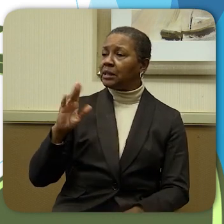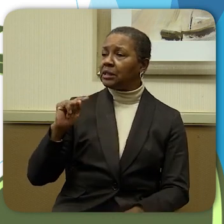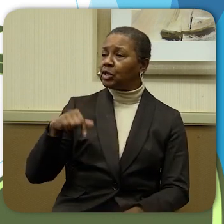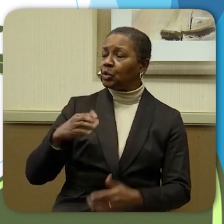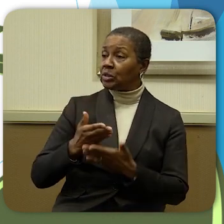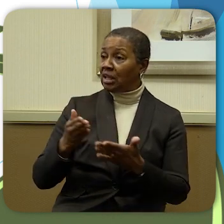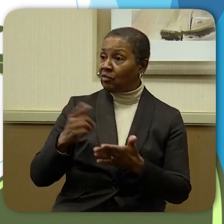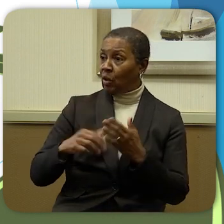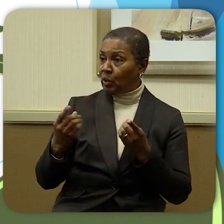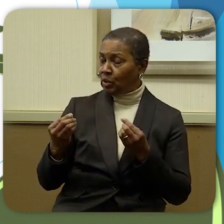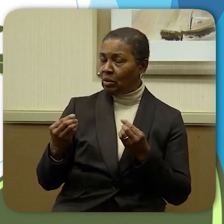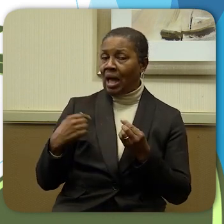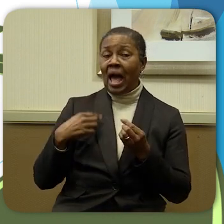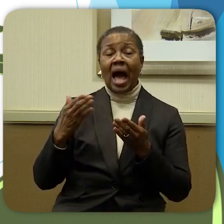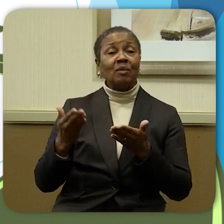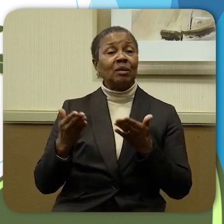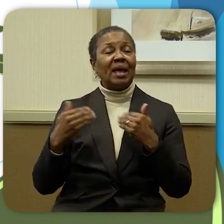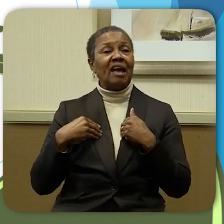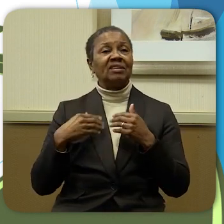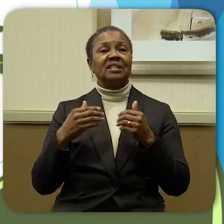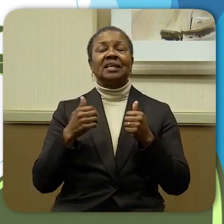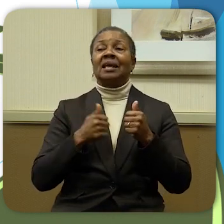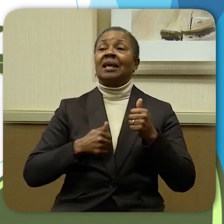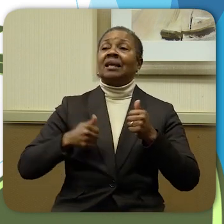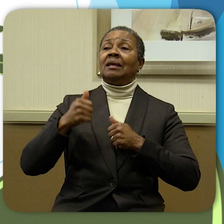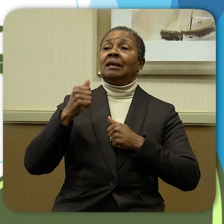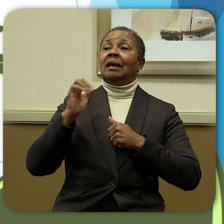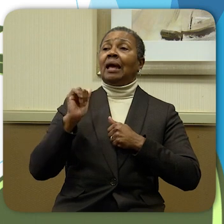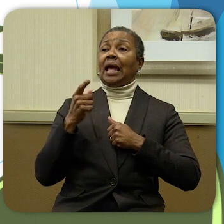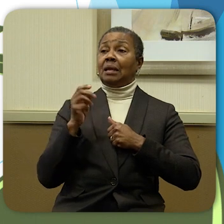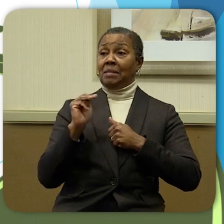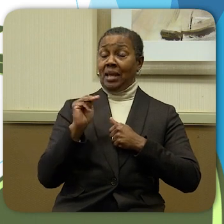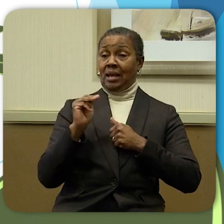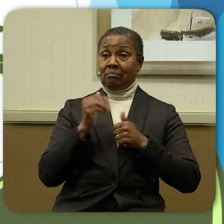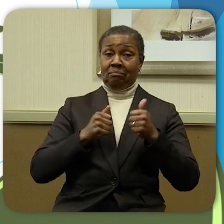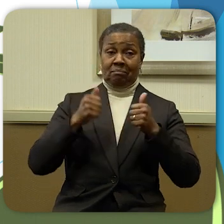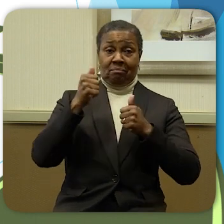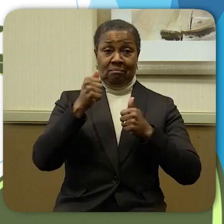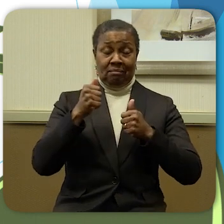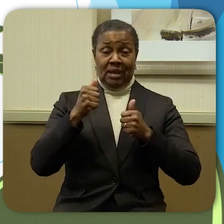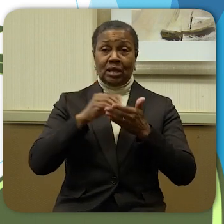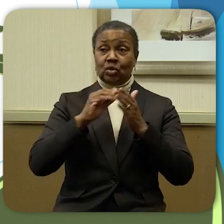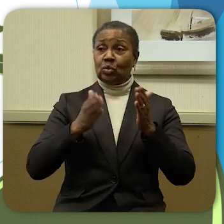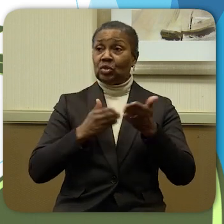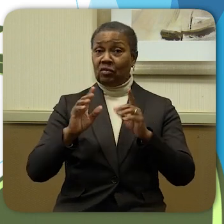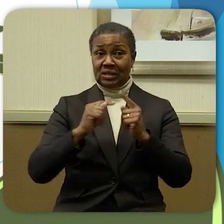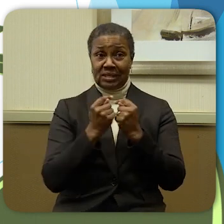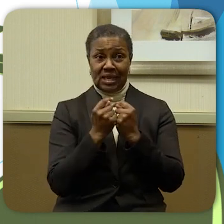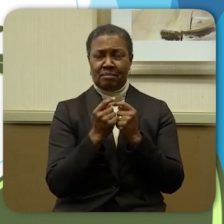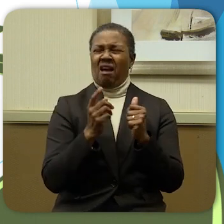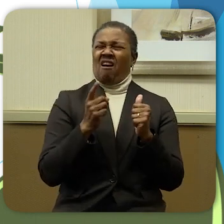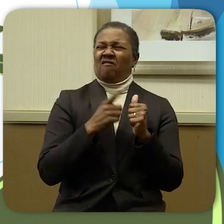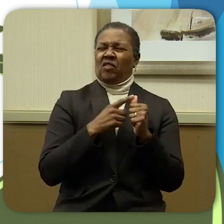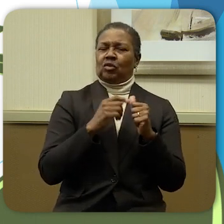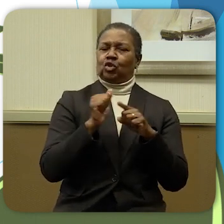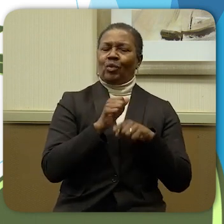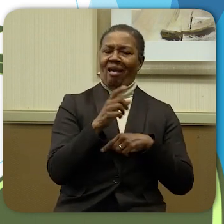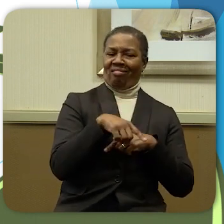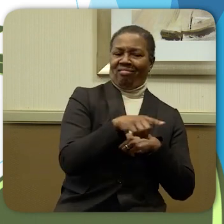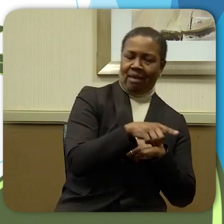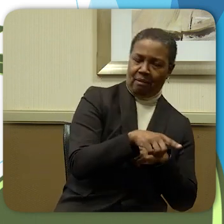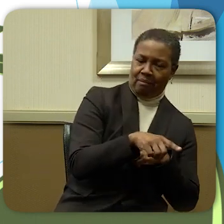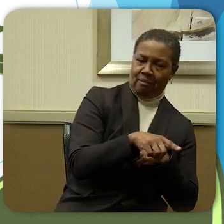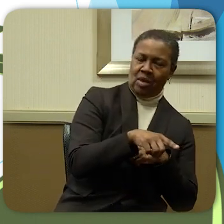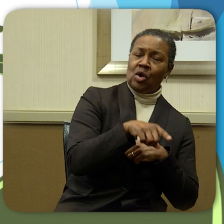usually recommend having the administration and student services team have some sort of this training first so that you can figure